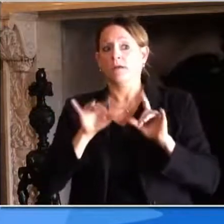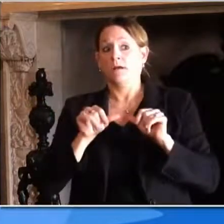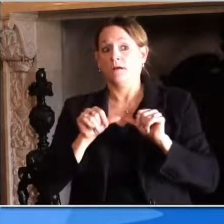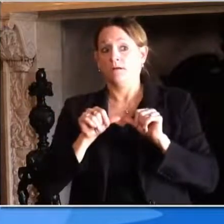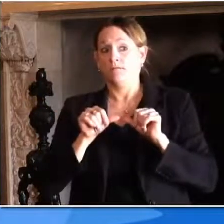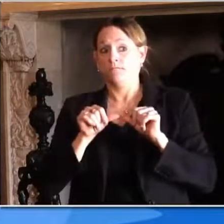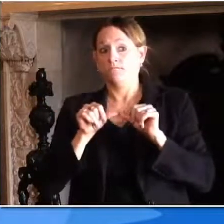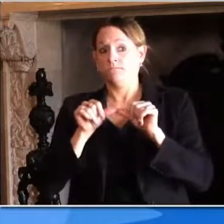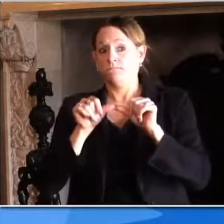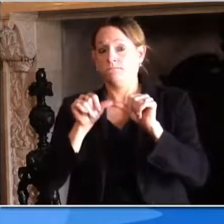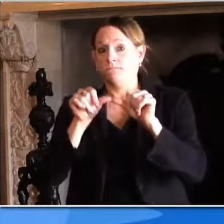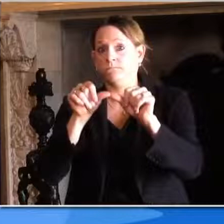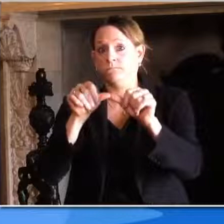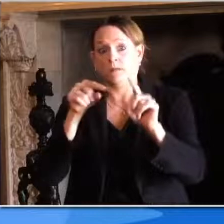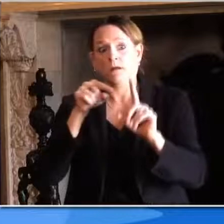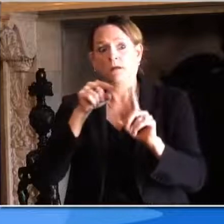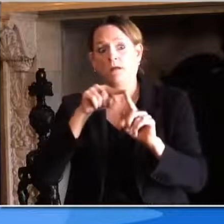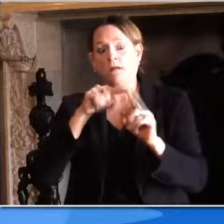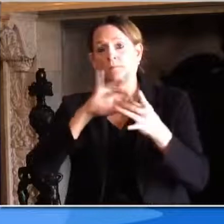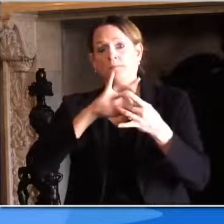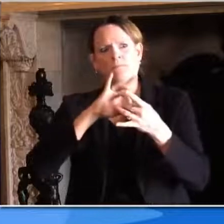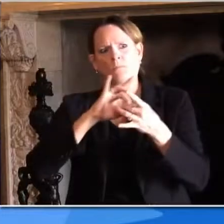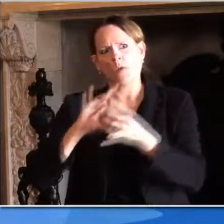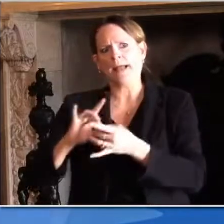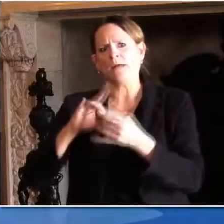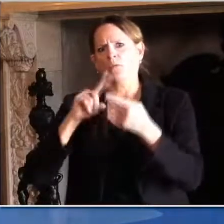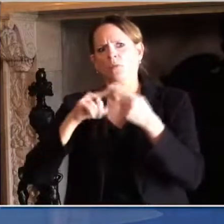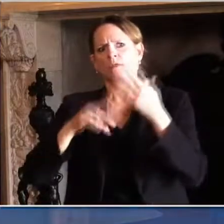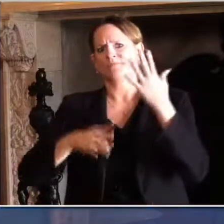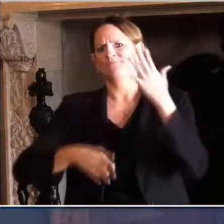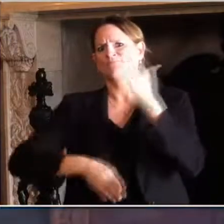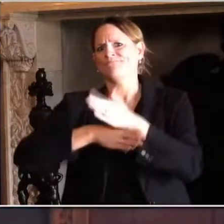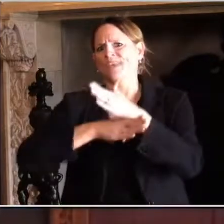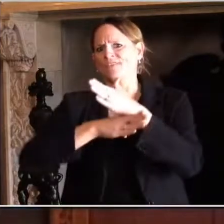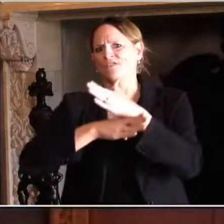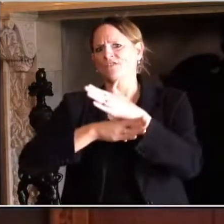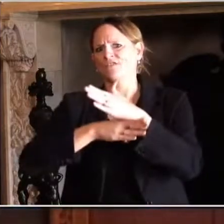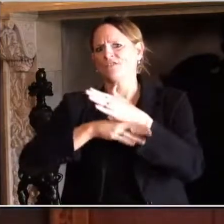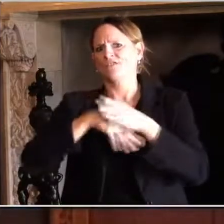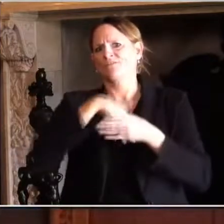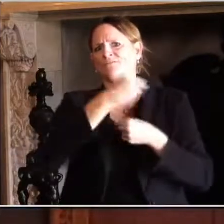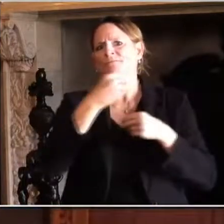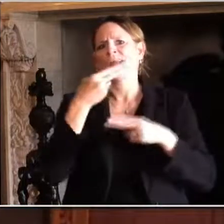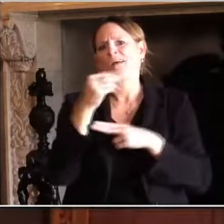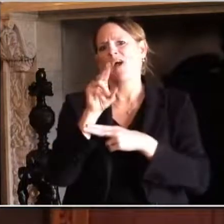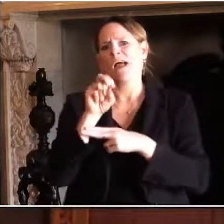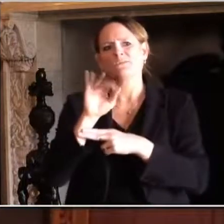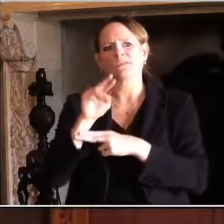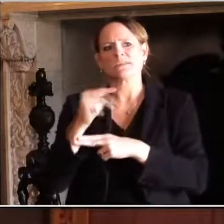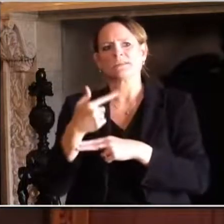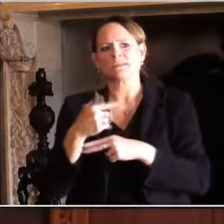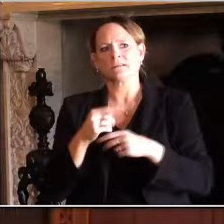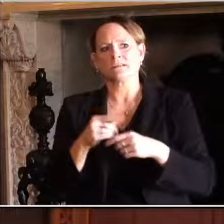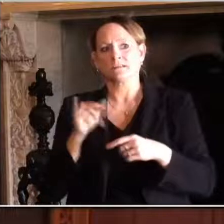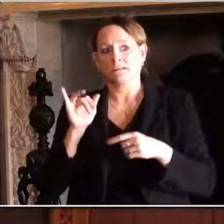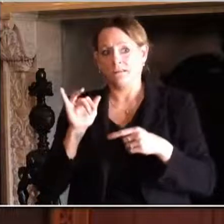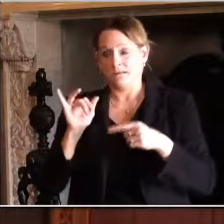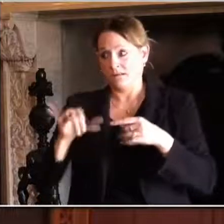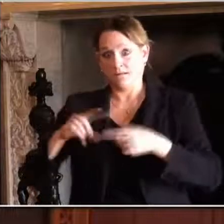so, what's your outlook on that? That is, we're focusing on getting